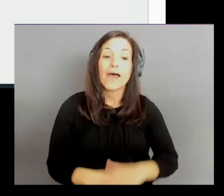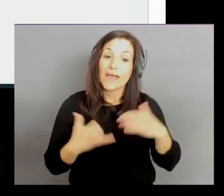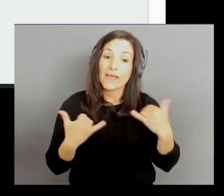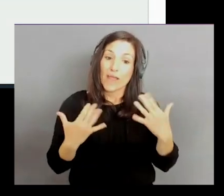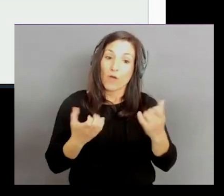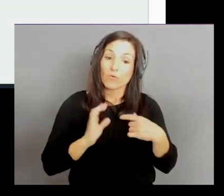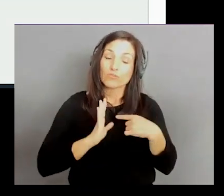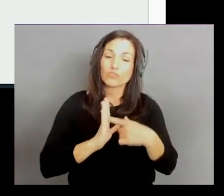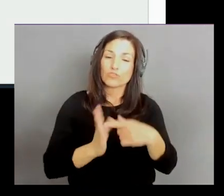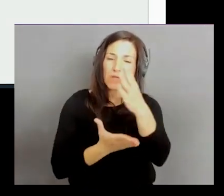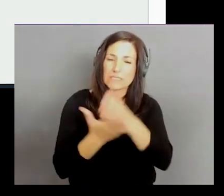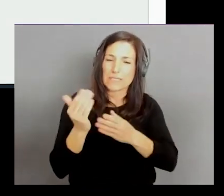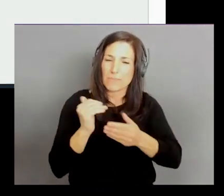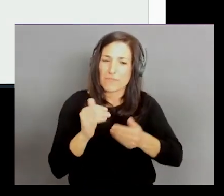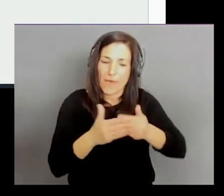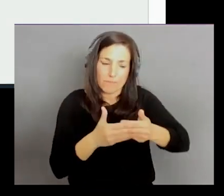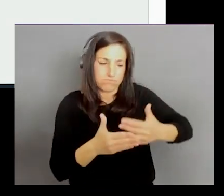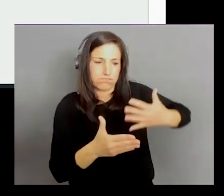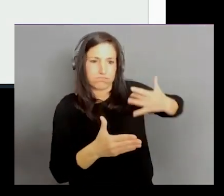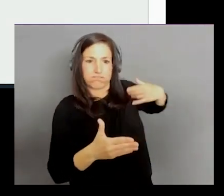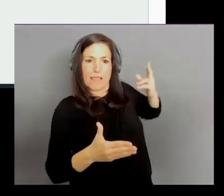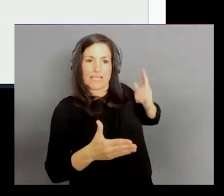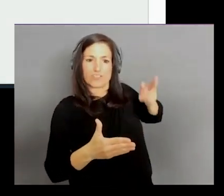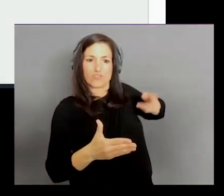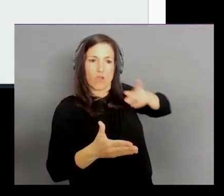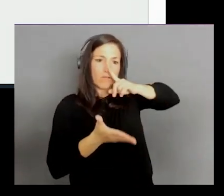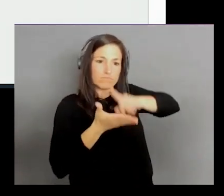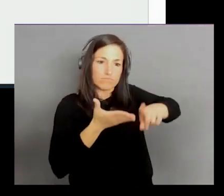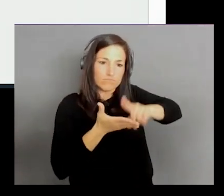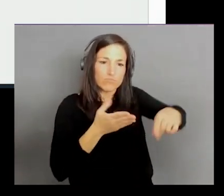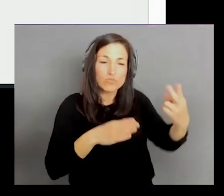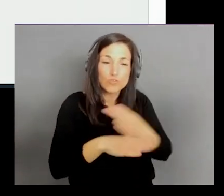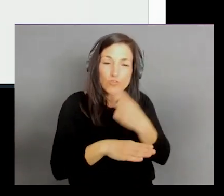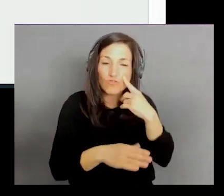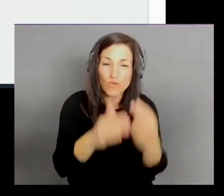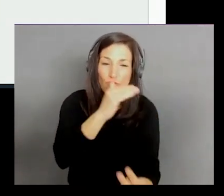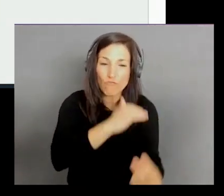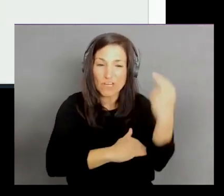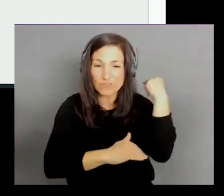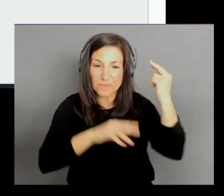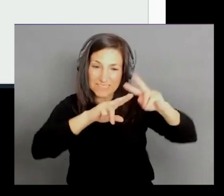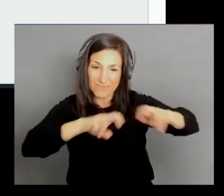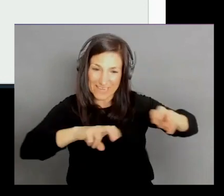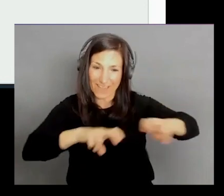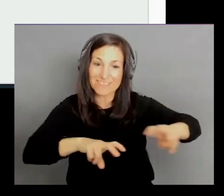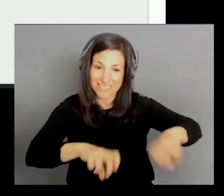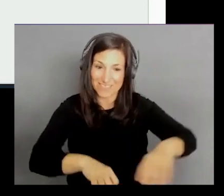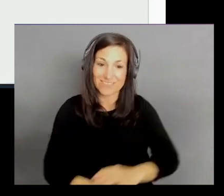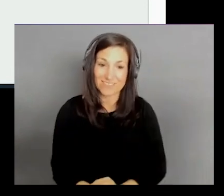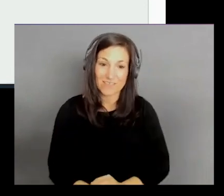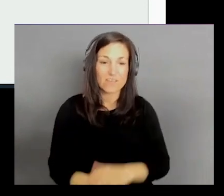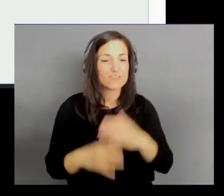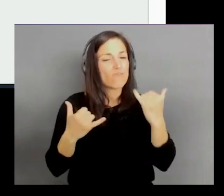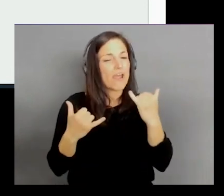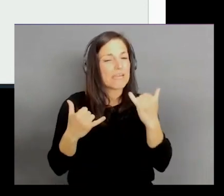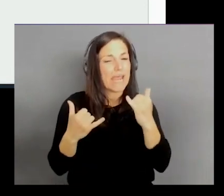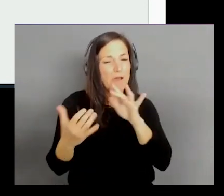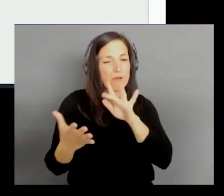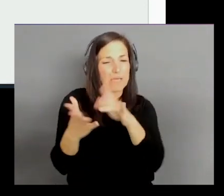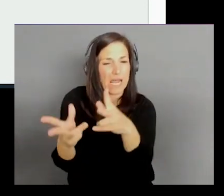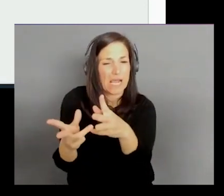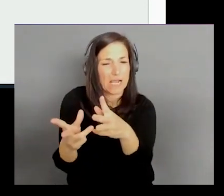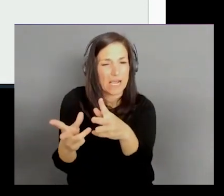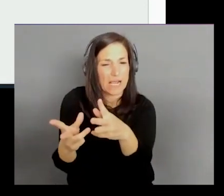can use for that retrospective analysis. And so I'm just going to copy one of these IP addresses for one of these VPCs